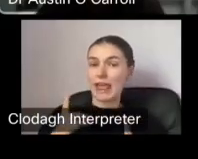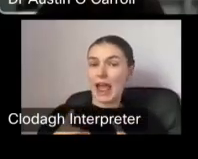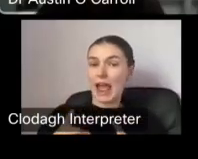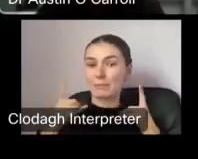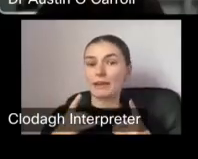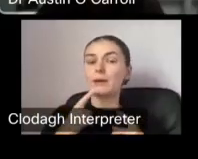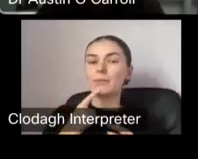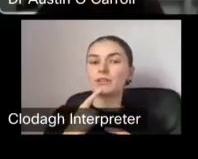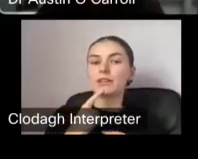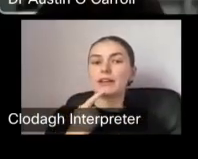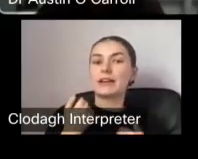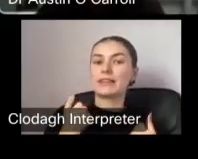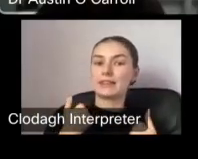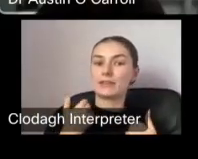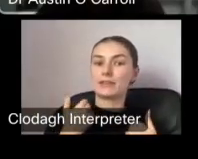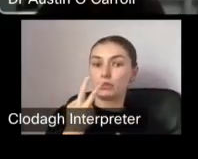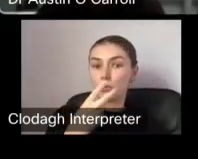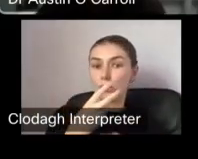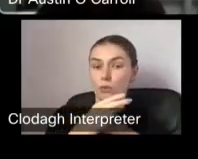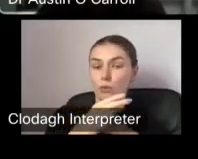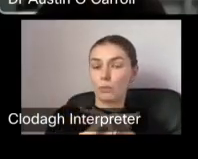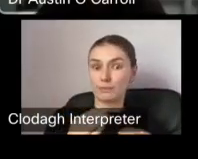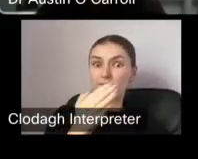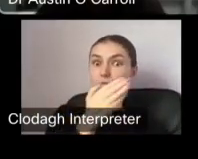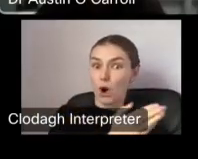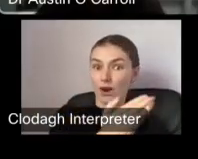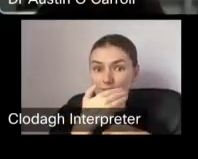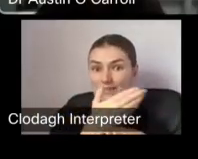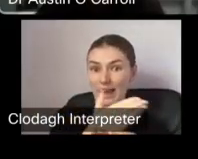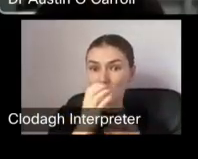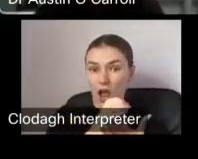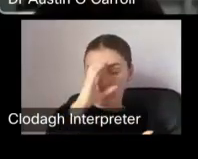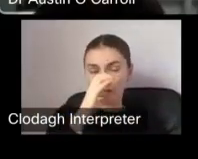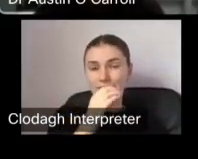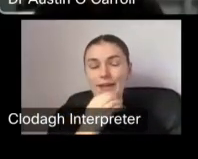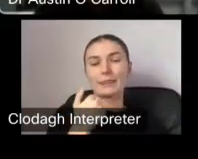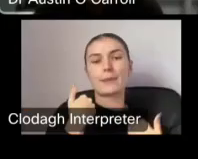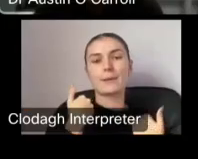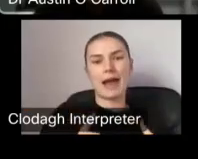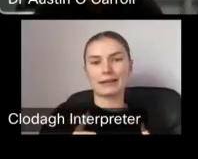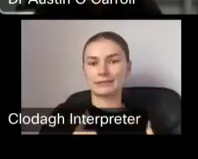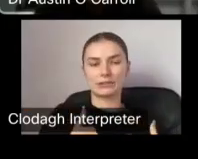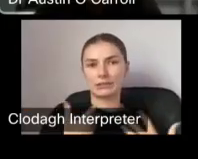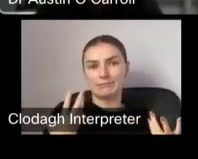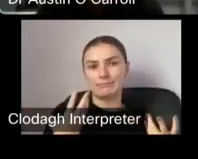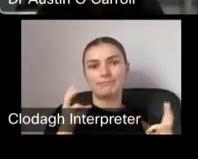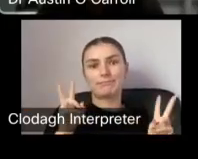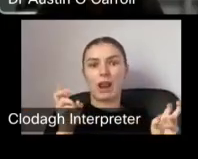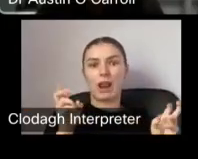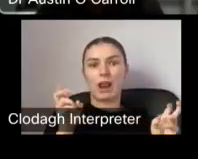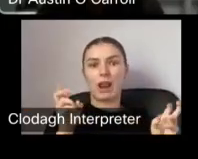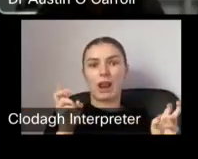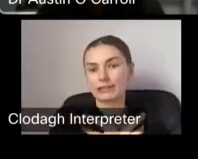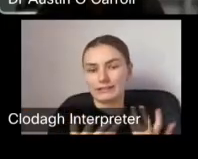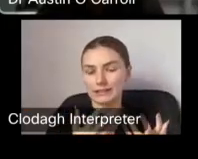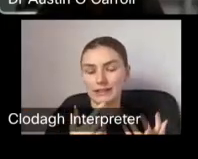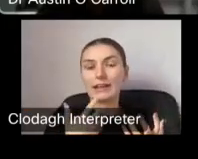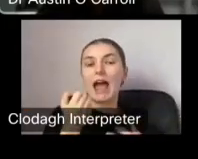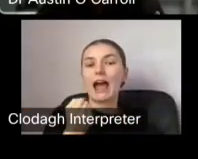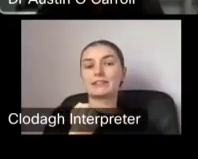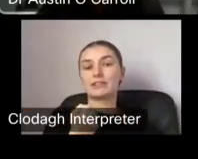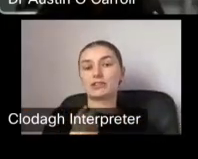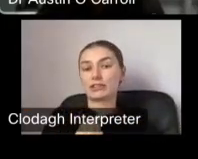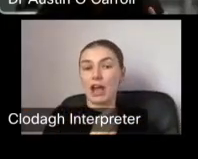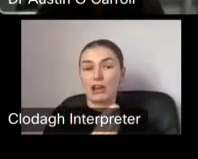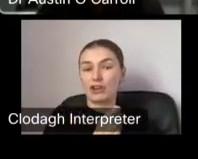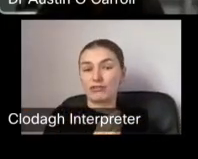in, he suddenly lost it. And you can come up with whatever psychiatric diagnosis you want. He had an old-fashioned nervous